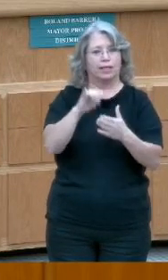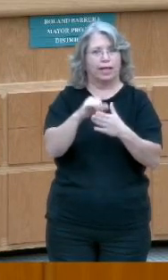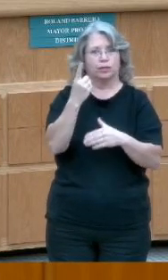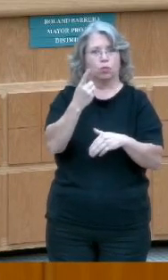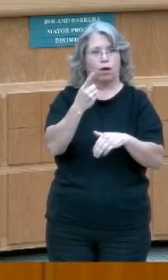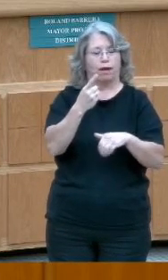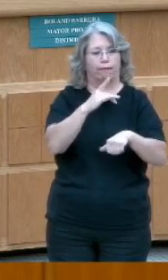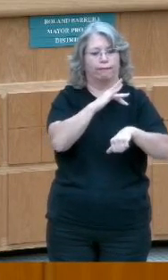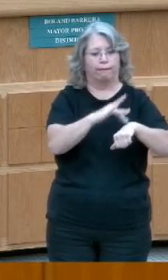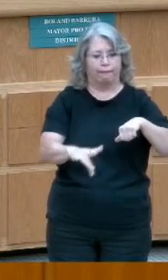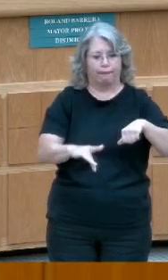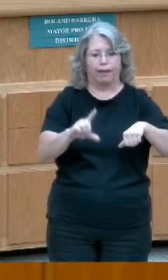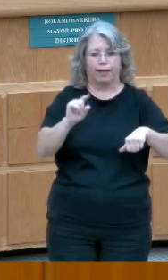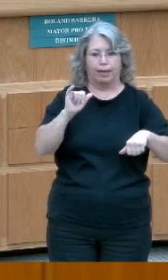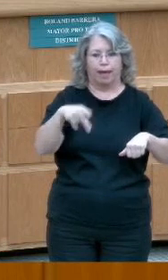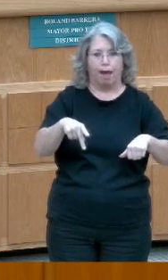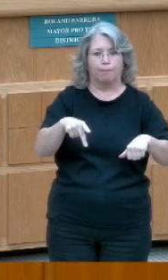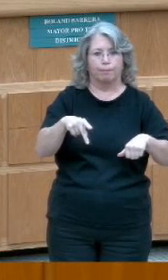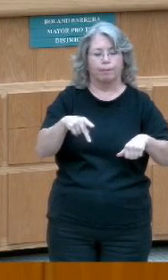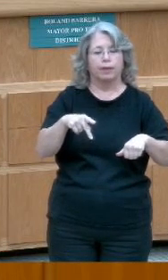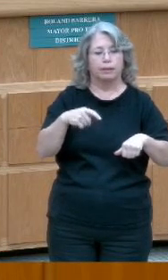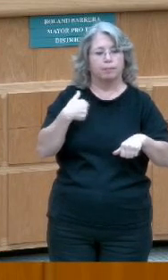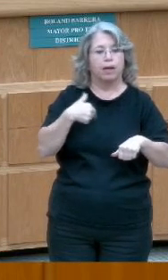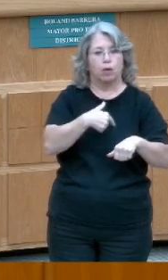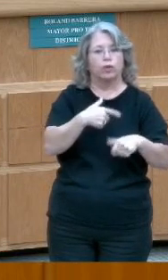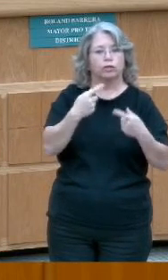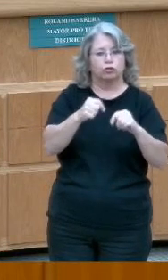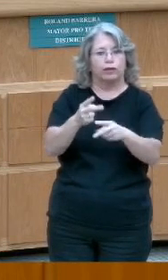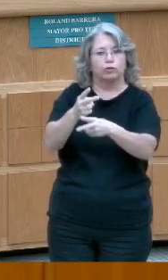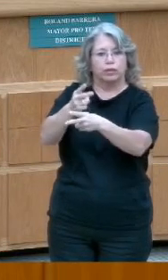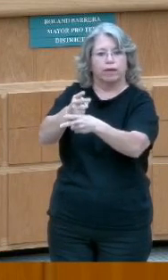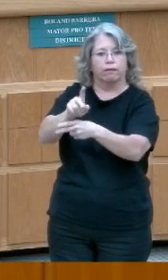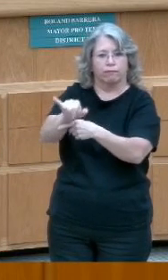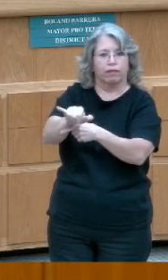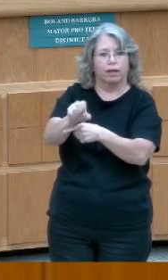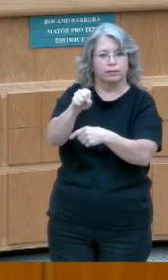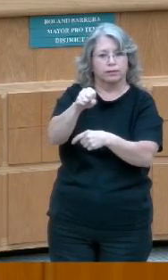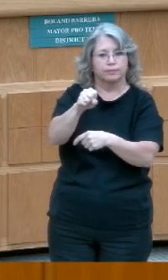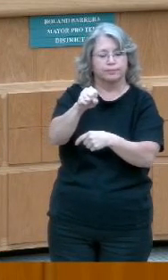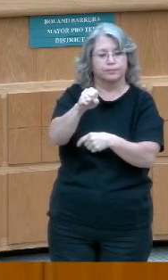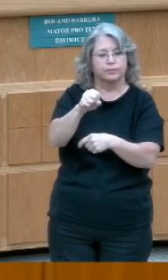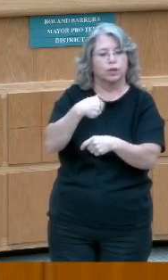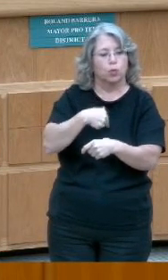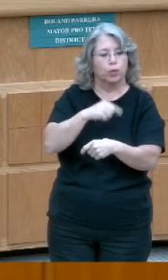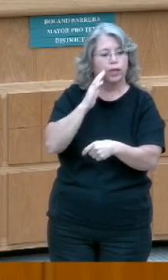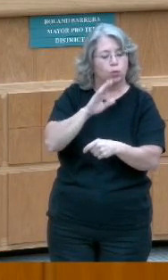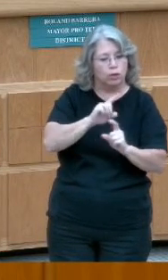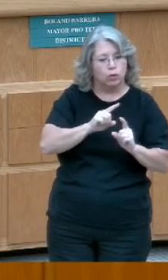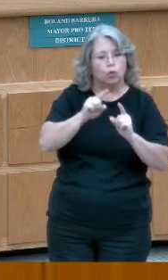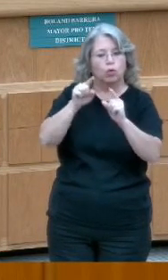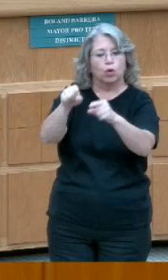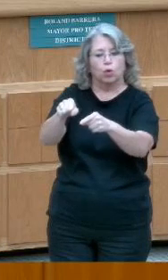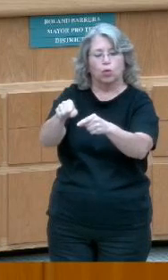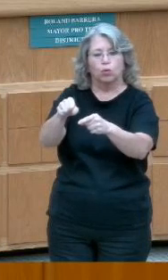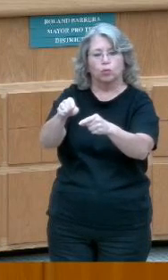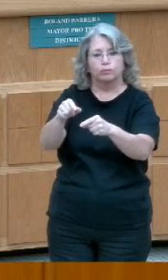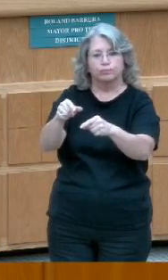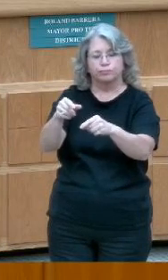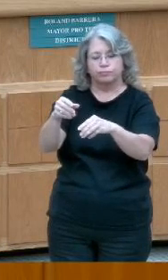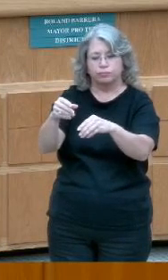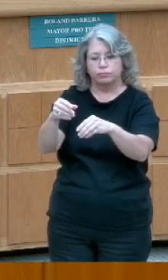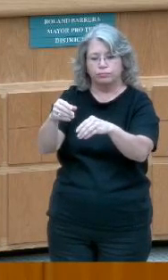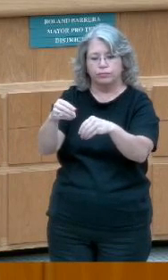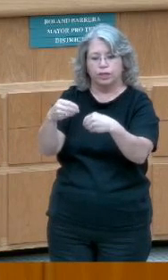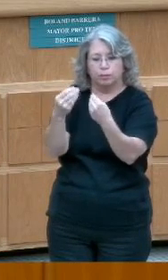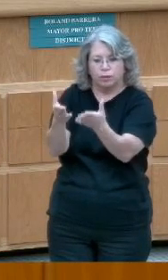it, and we will go to this vulnerable population and hopefully make certain that they can receive their